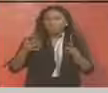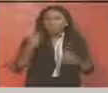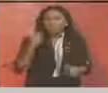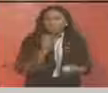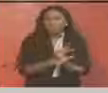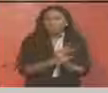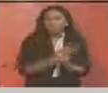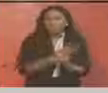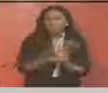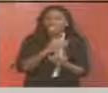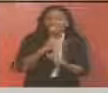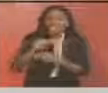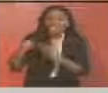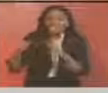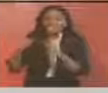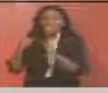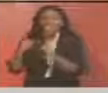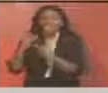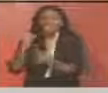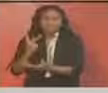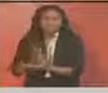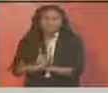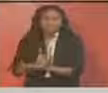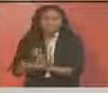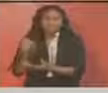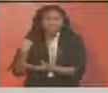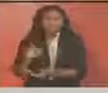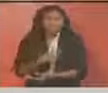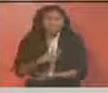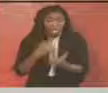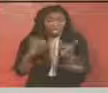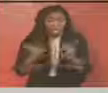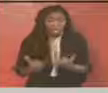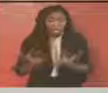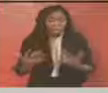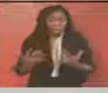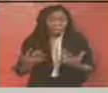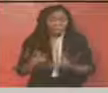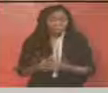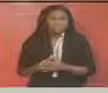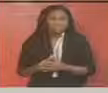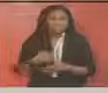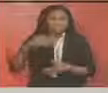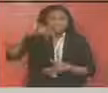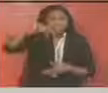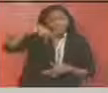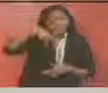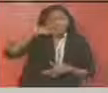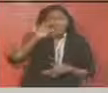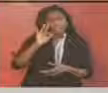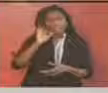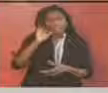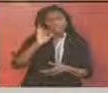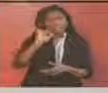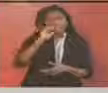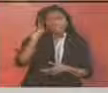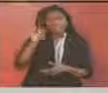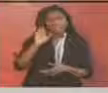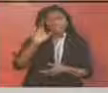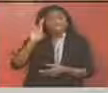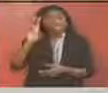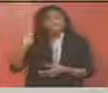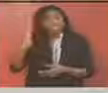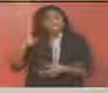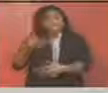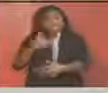now. Where are we now? The Pfizer vaccine, which was not originally